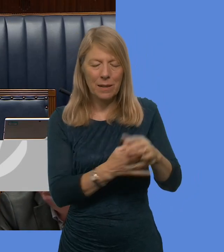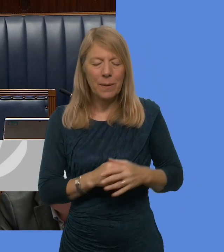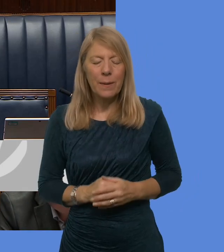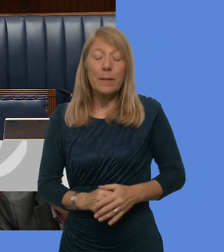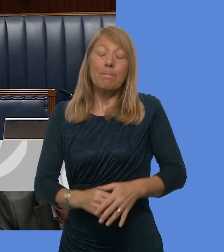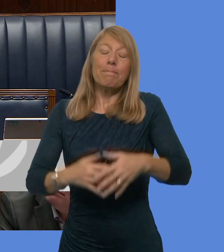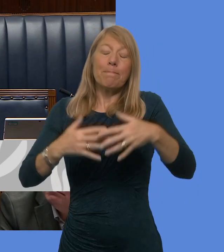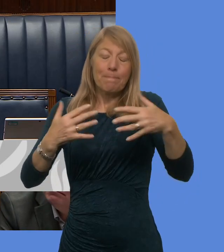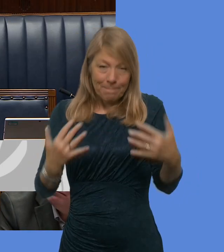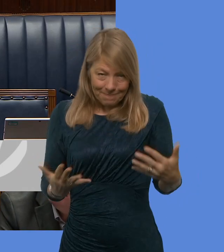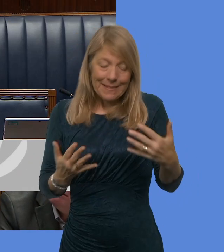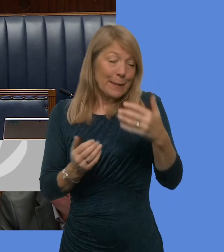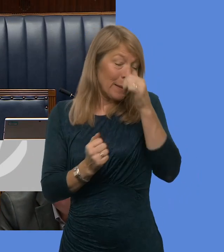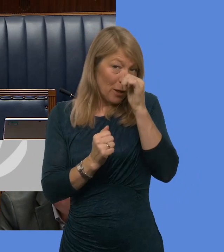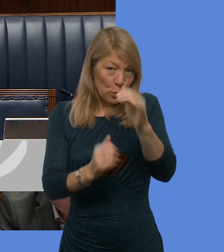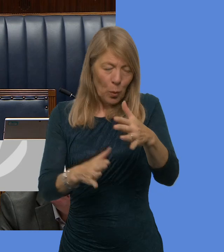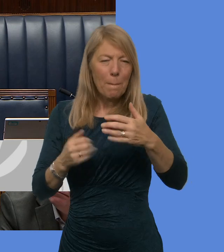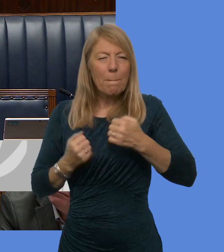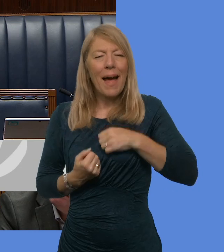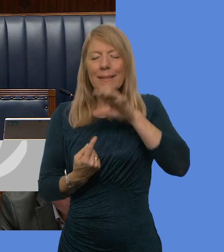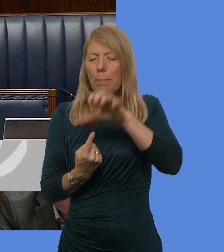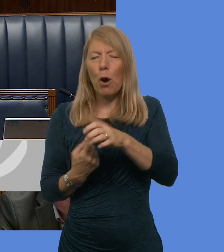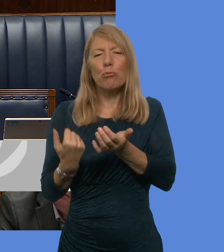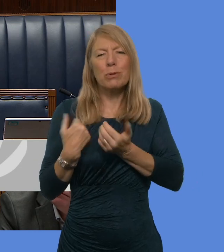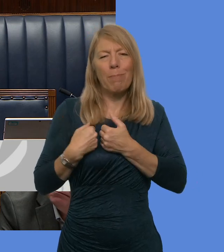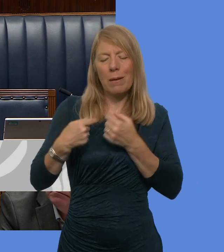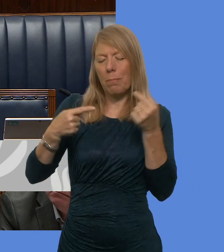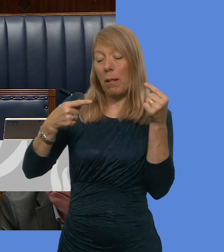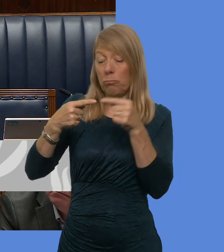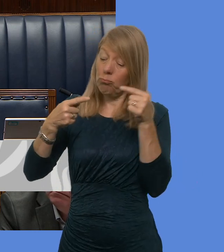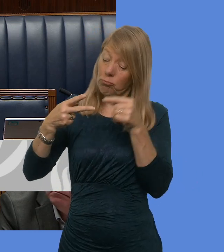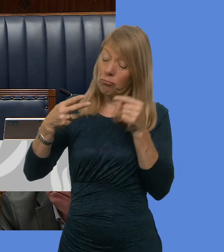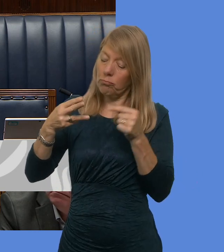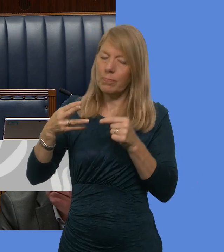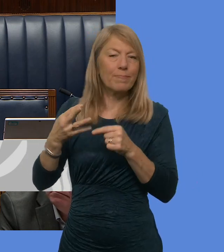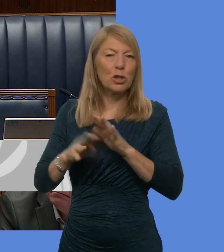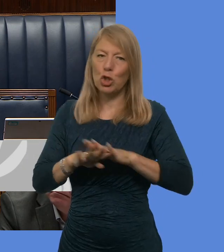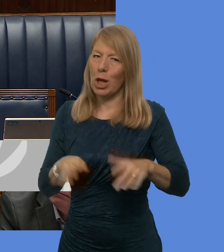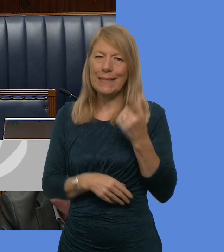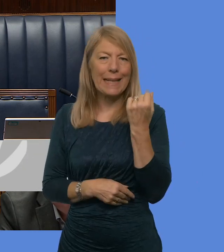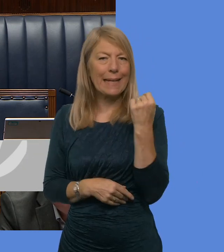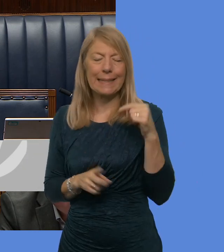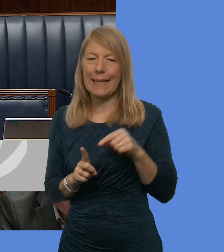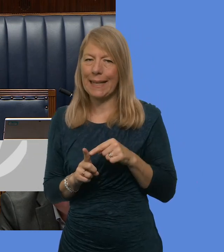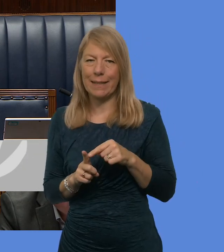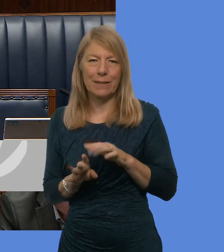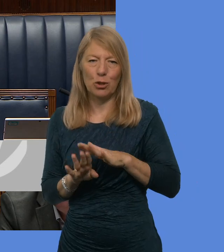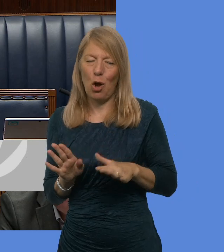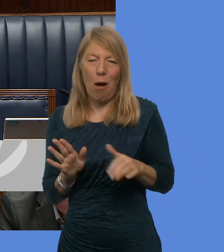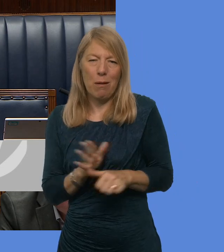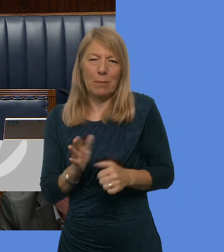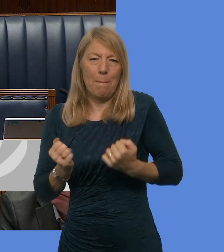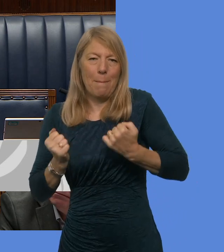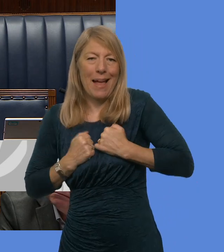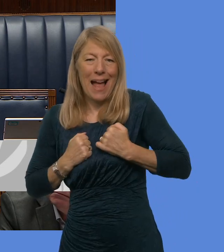department. I have a certain responsibility in relation to licensing and regulation and other matters, but I don't control